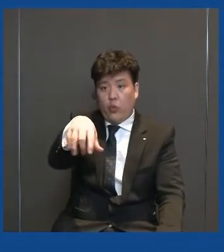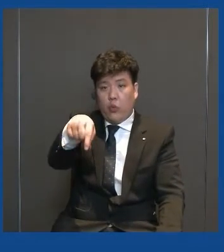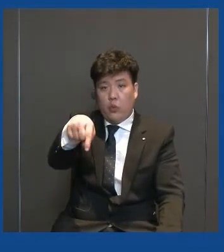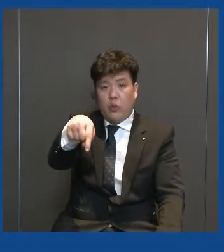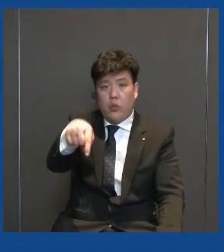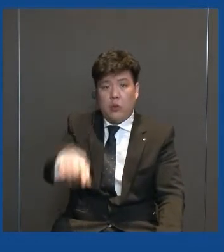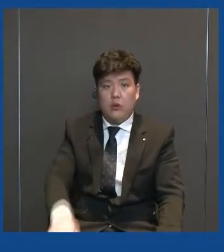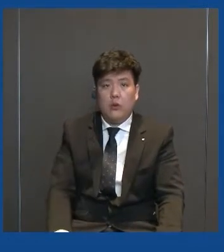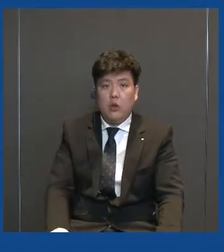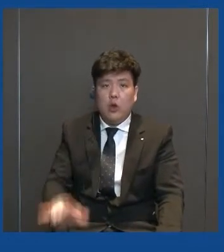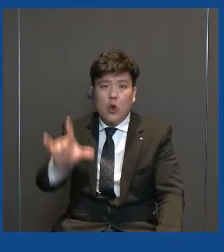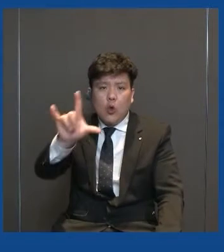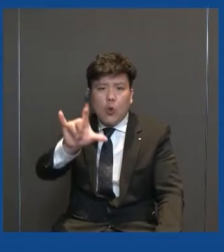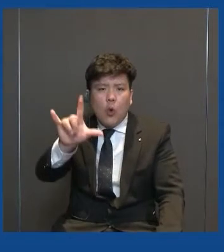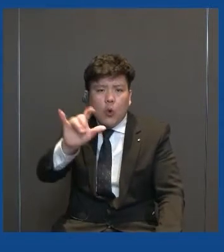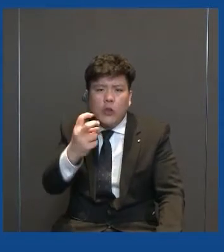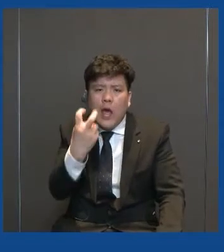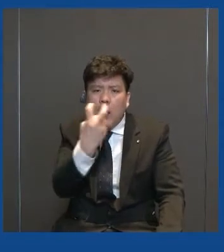So,